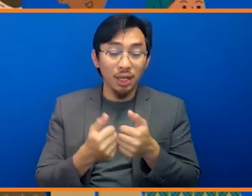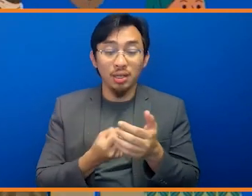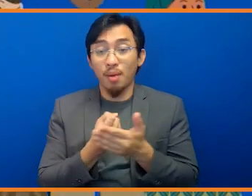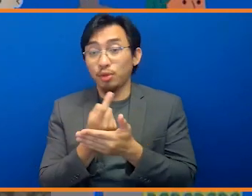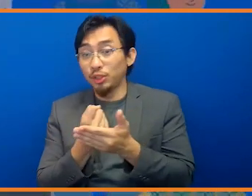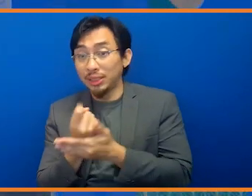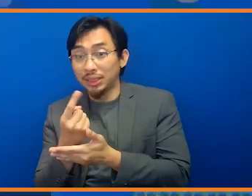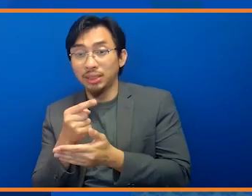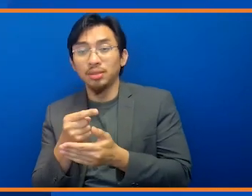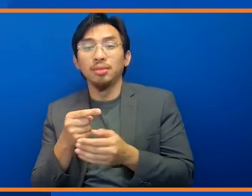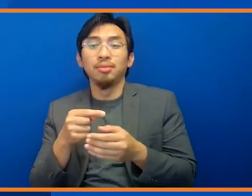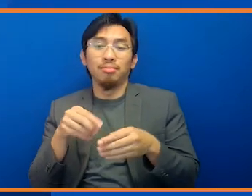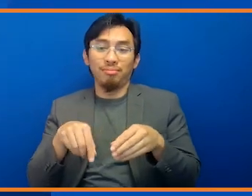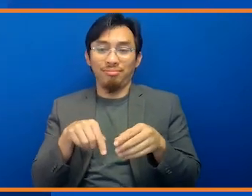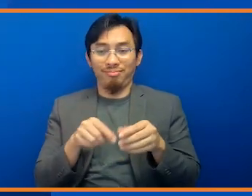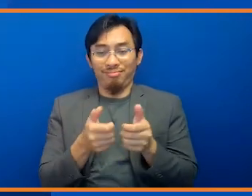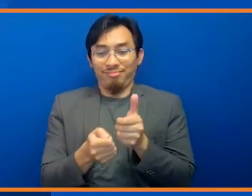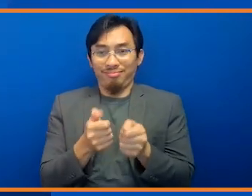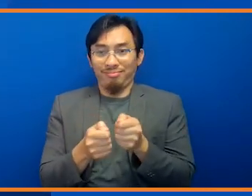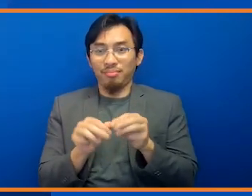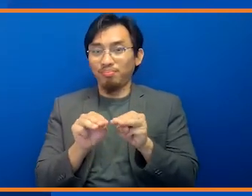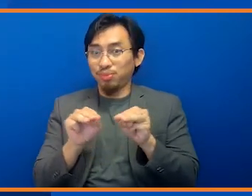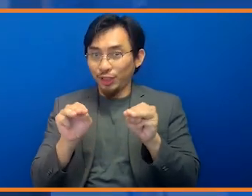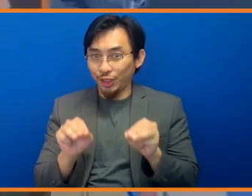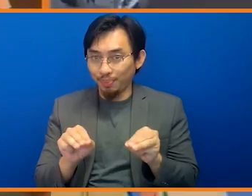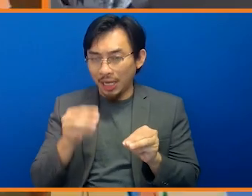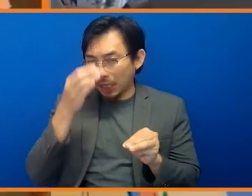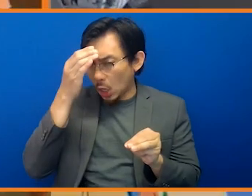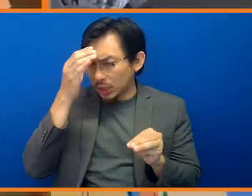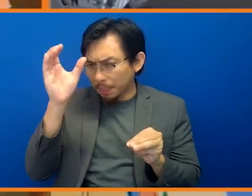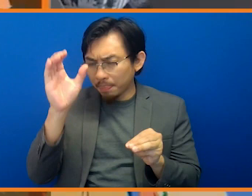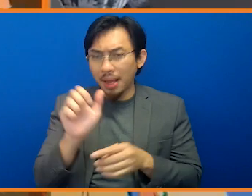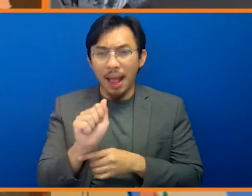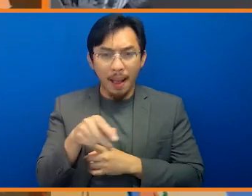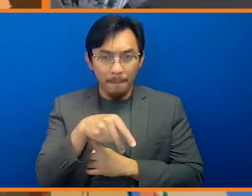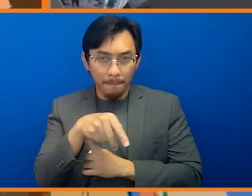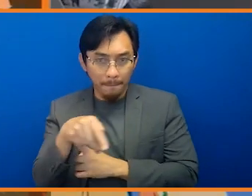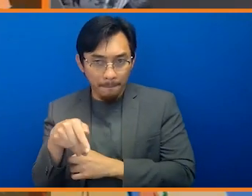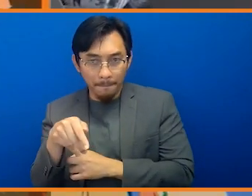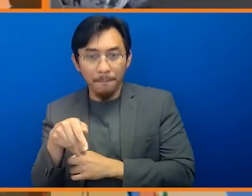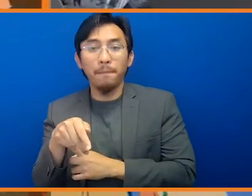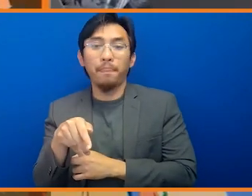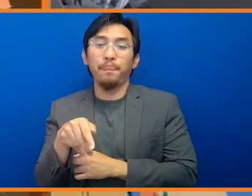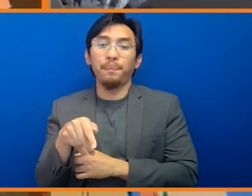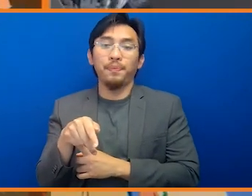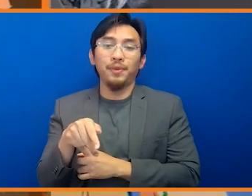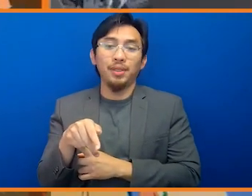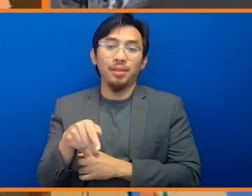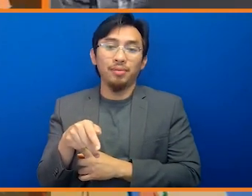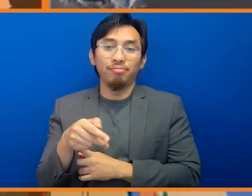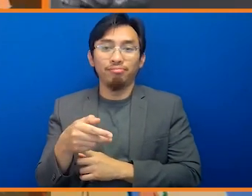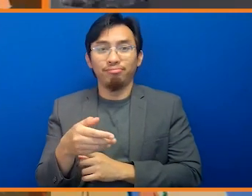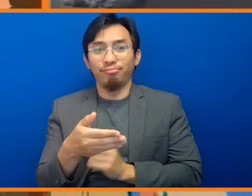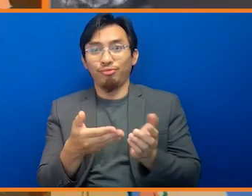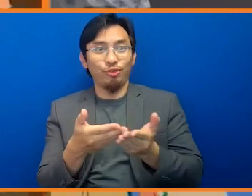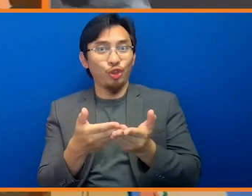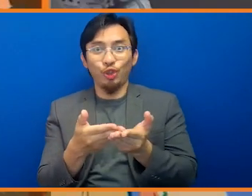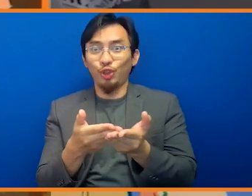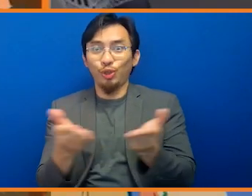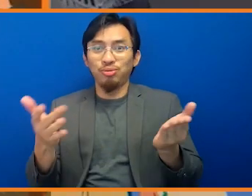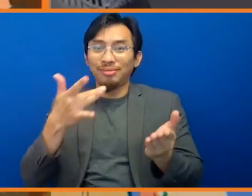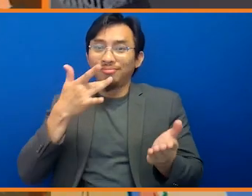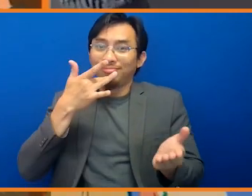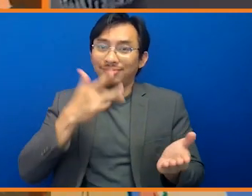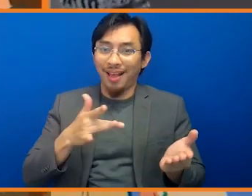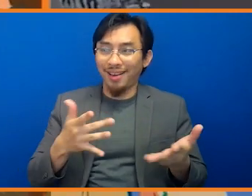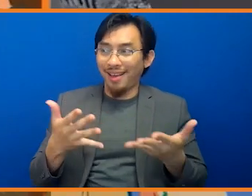and opportunity on the mobile museum concept and the application. You guys and all of us are